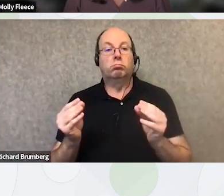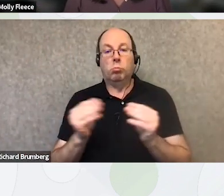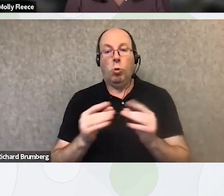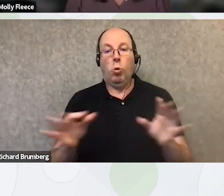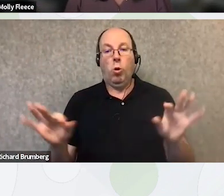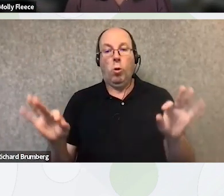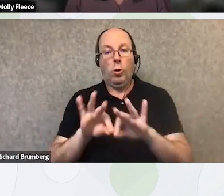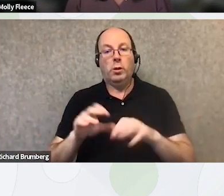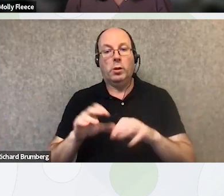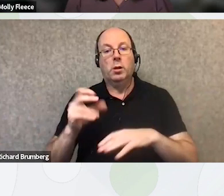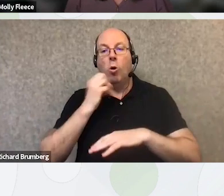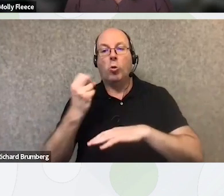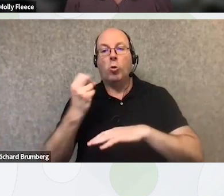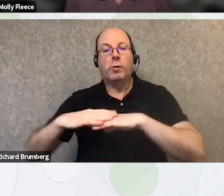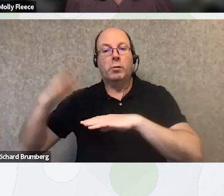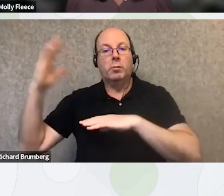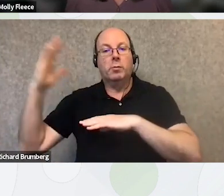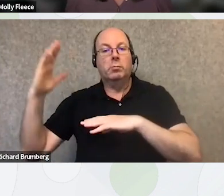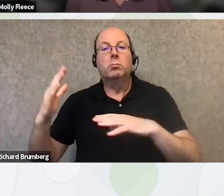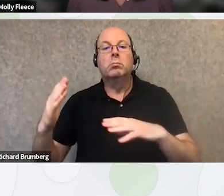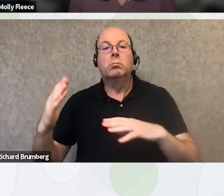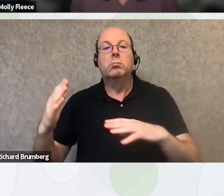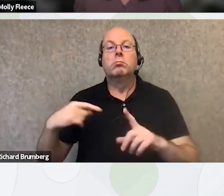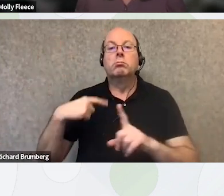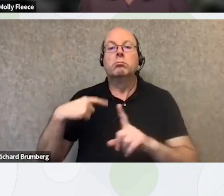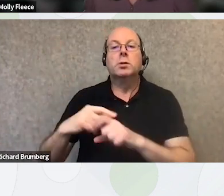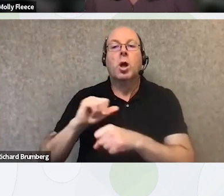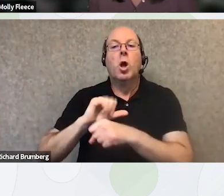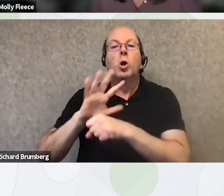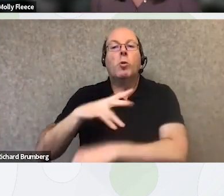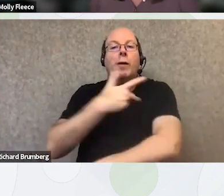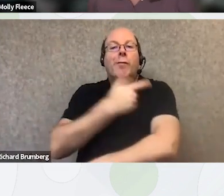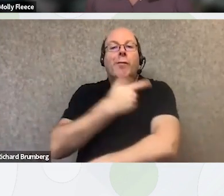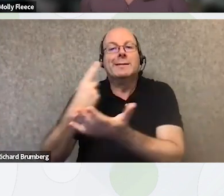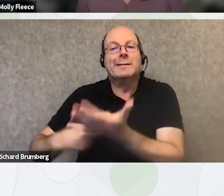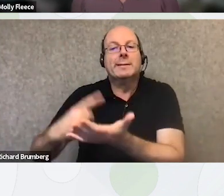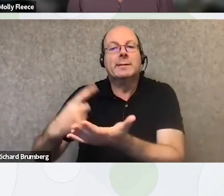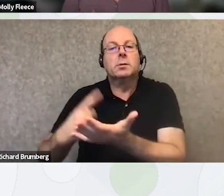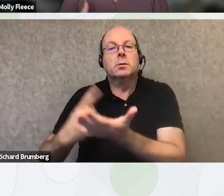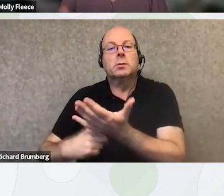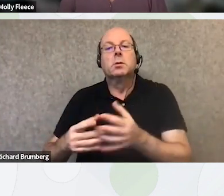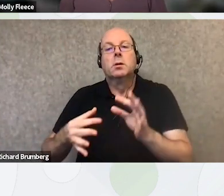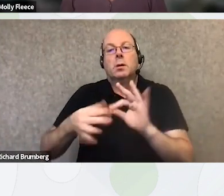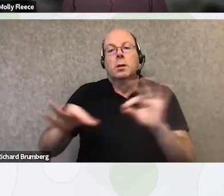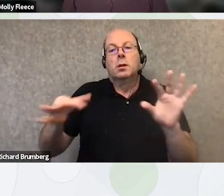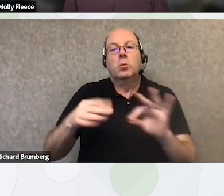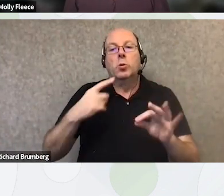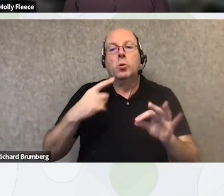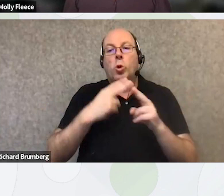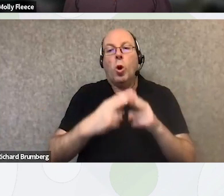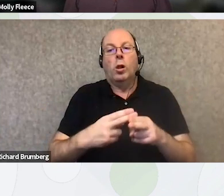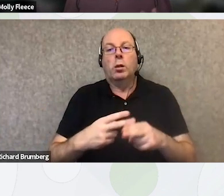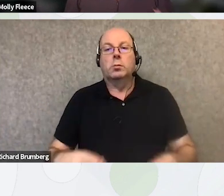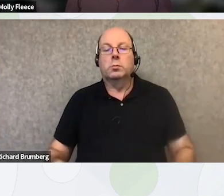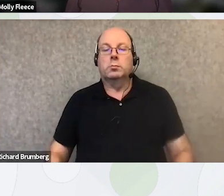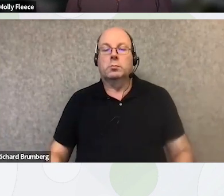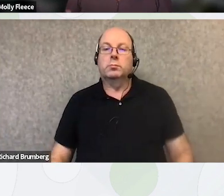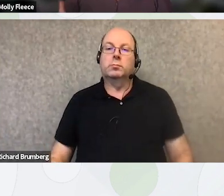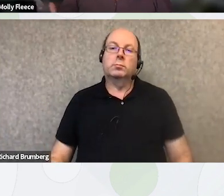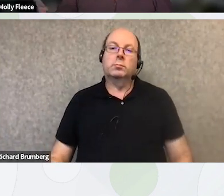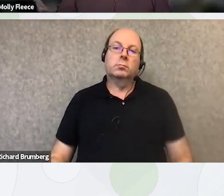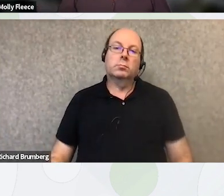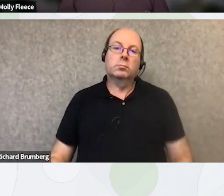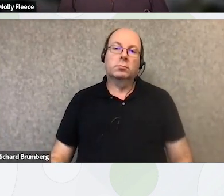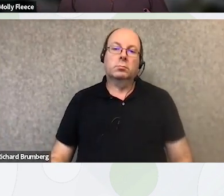some other changes, how we talk about COVID vaccines. So trying to change the lingo, no longer referring to a